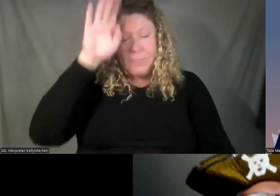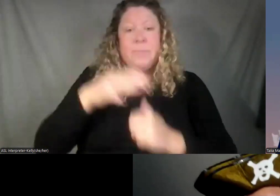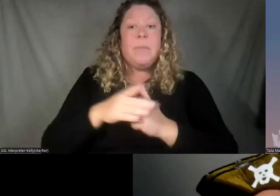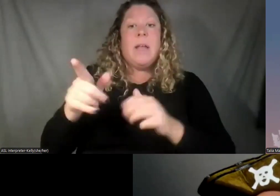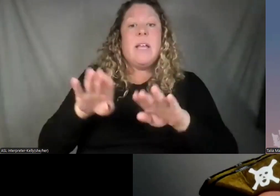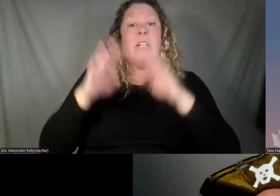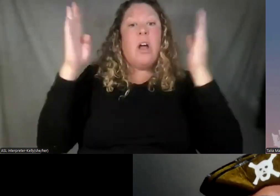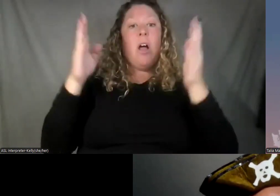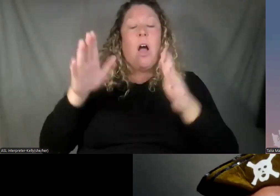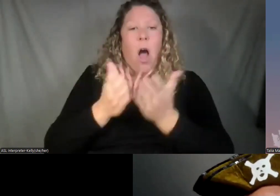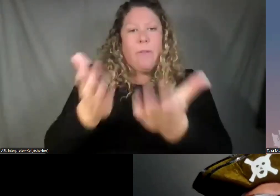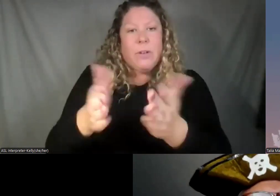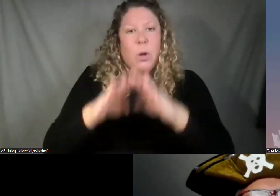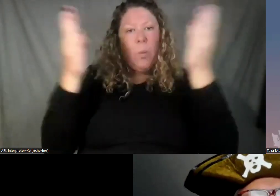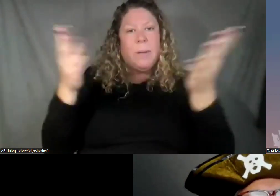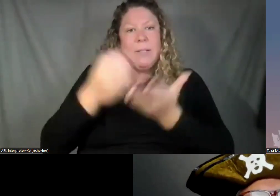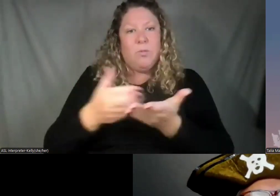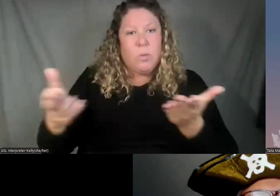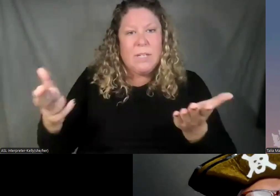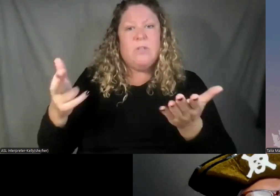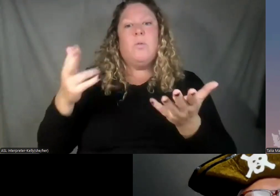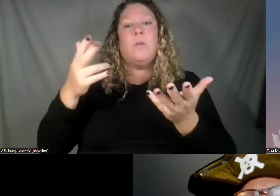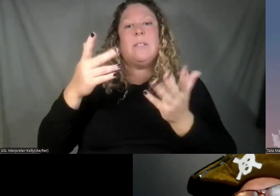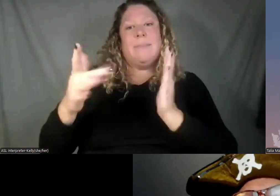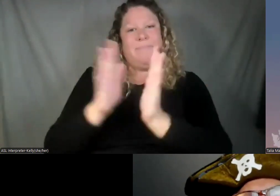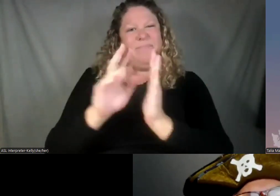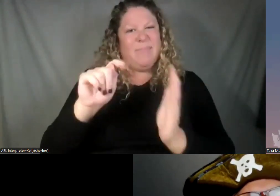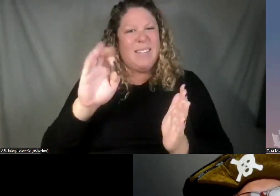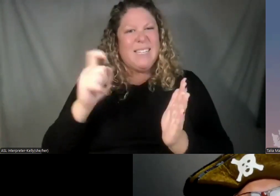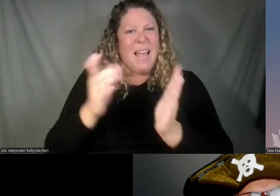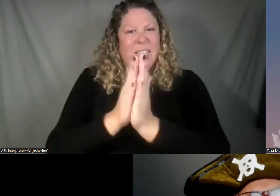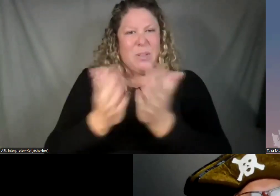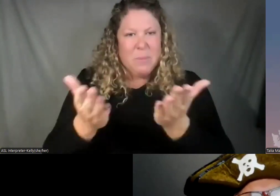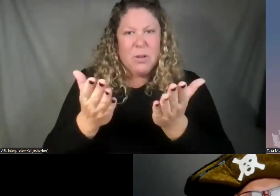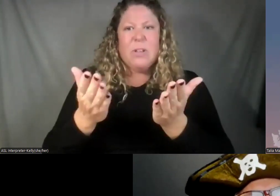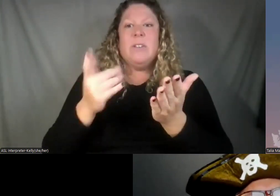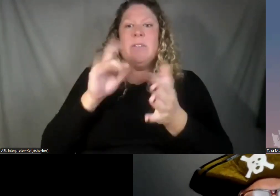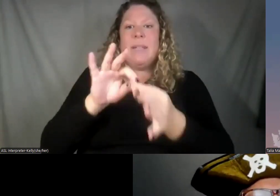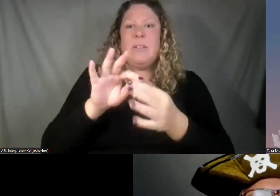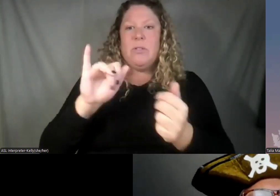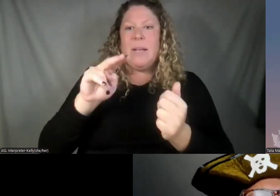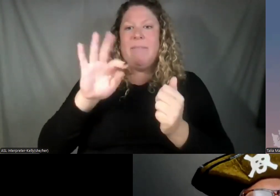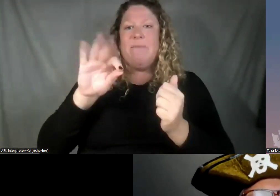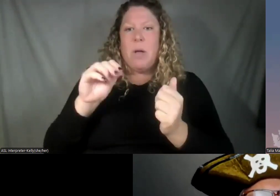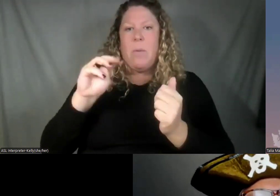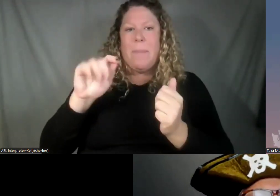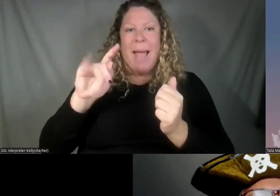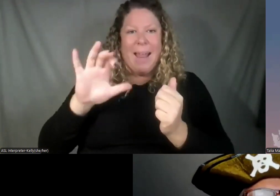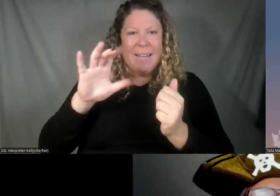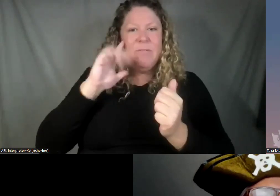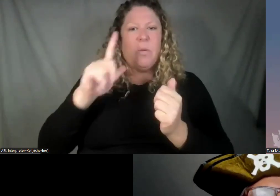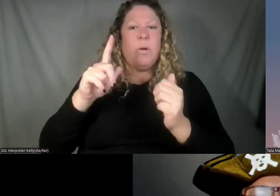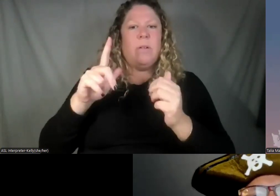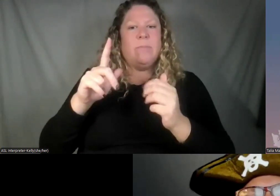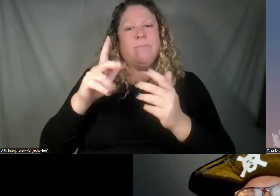resource textbook on clinical informatics for the Washington State Board of Community and Technical Colleges. Thank you so much for being with